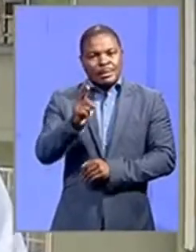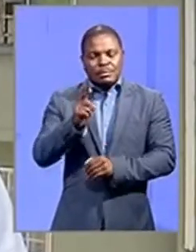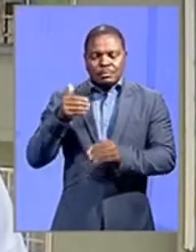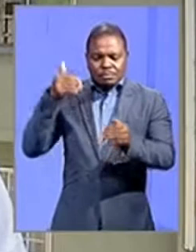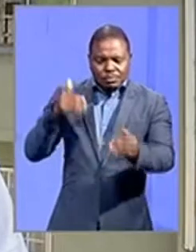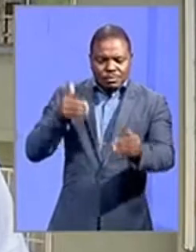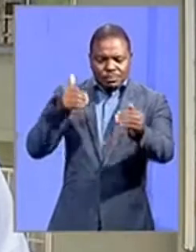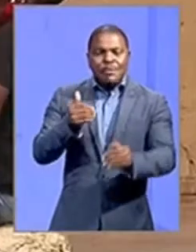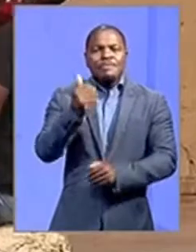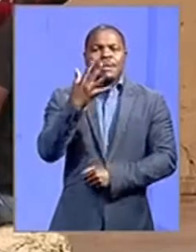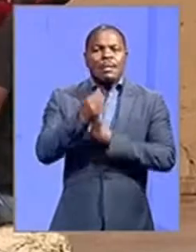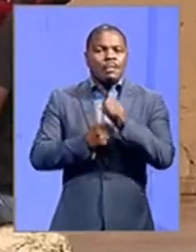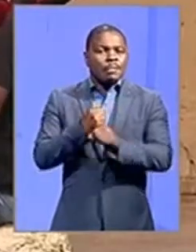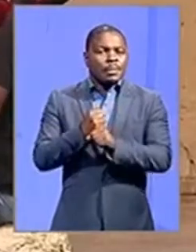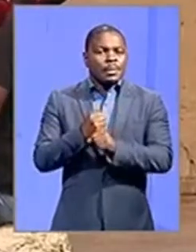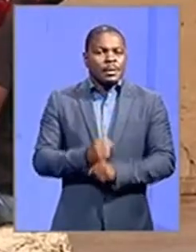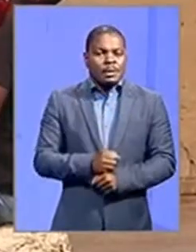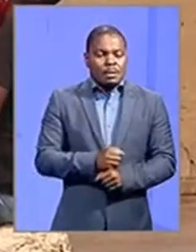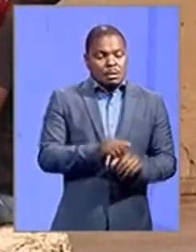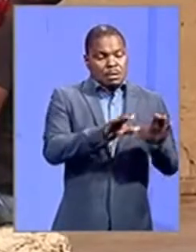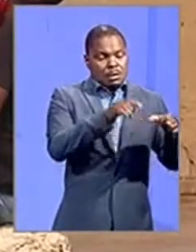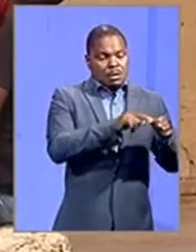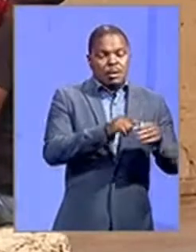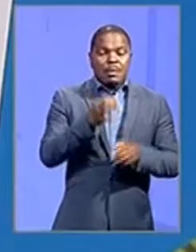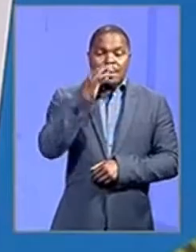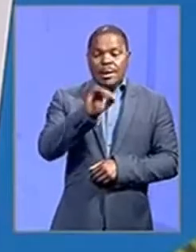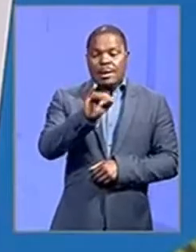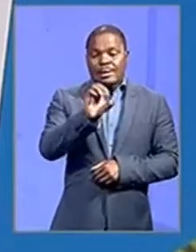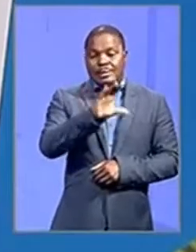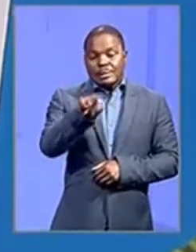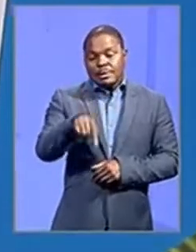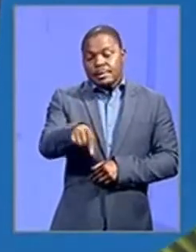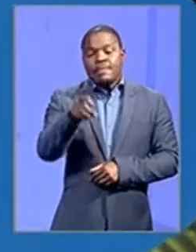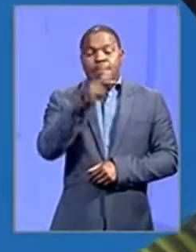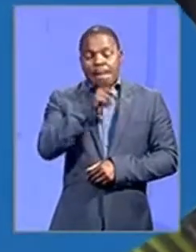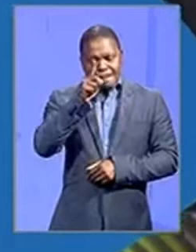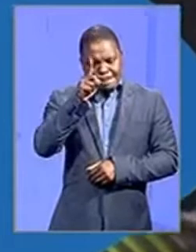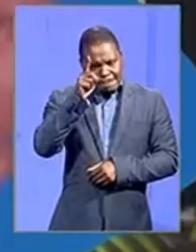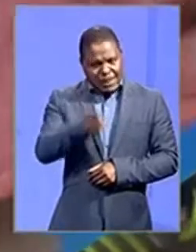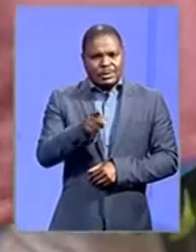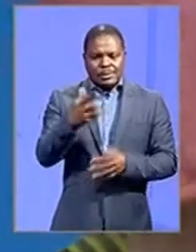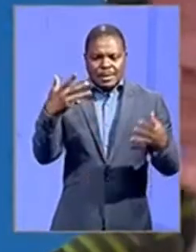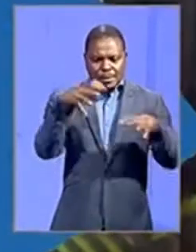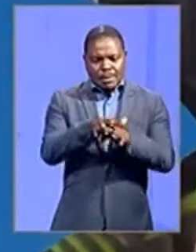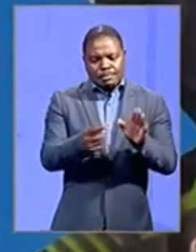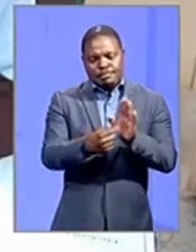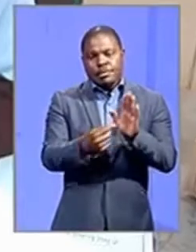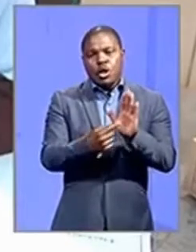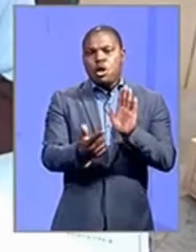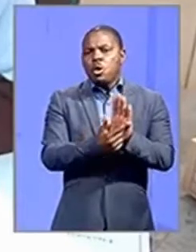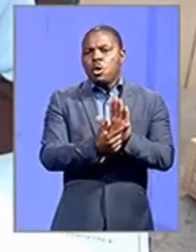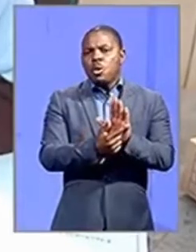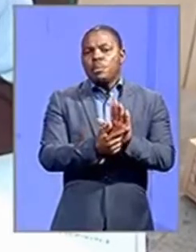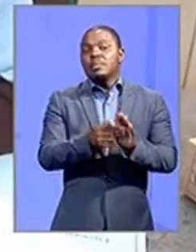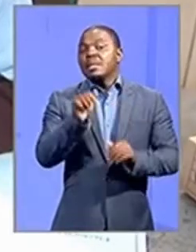tse tlhano. Lekoko le file IEC go fitlha la botlhano go dumalana le go diragatsa se se mo molaong wa ditlhopho go